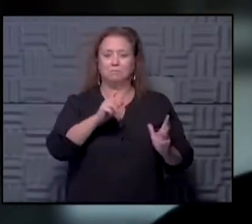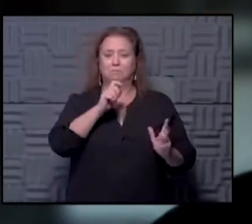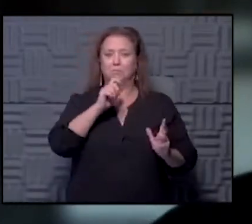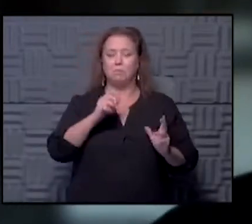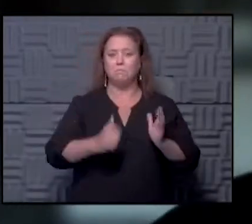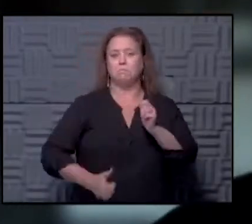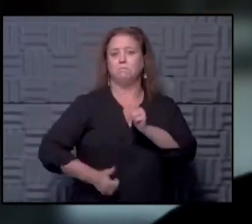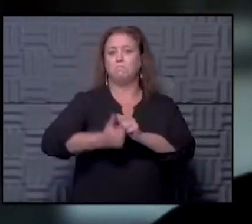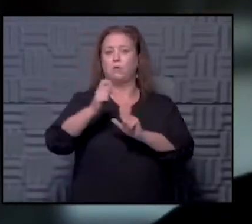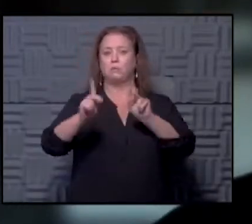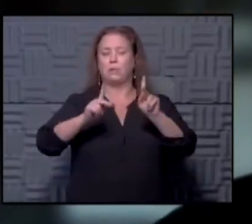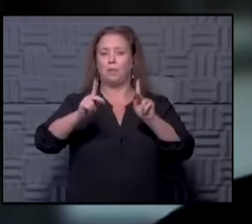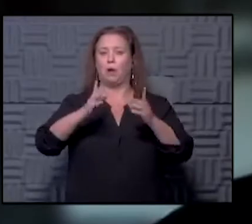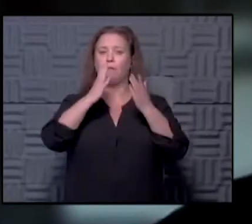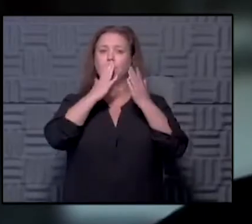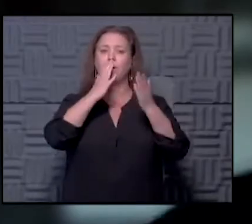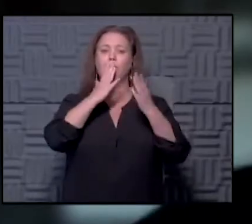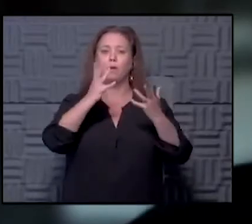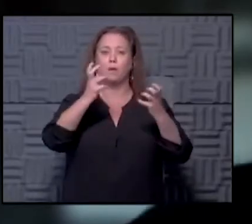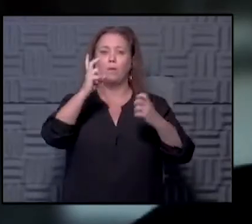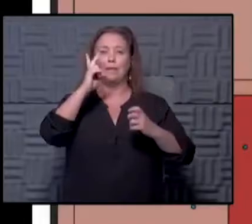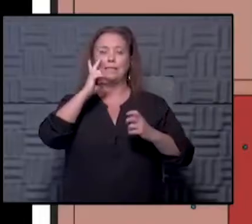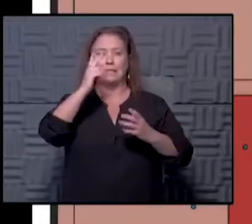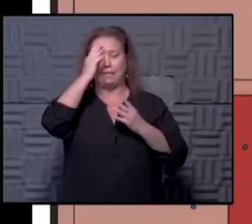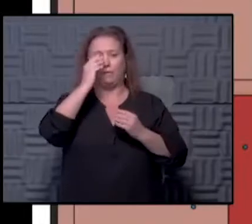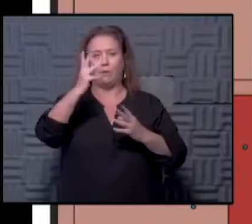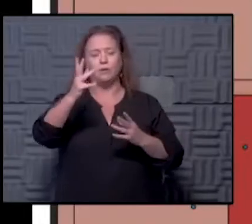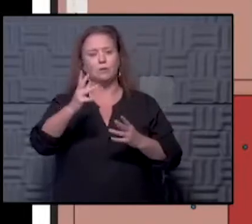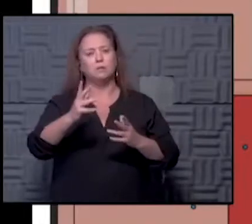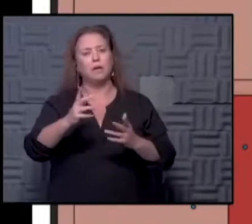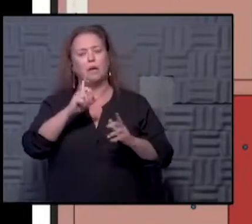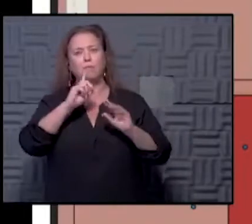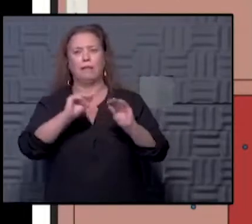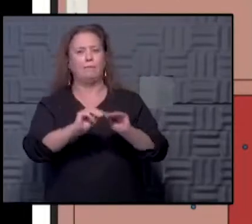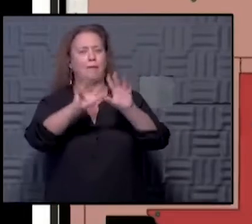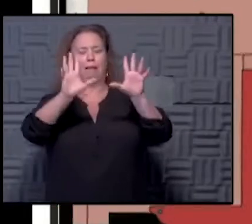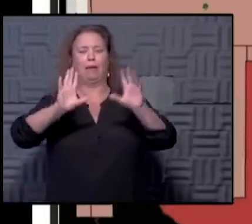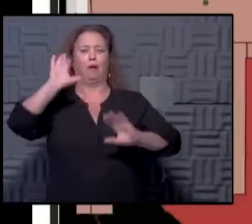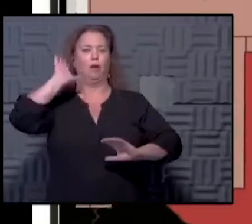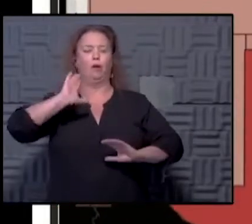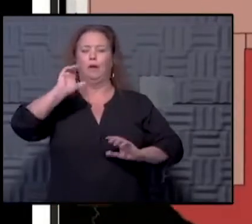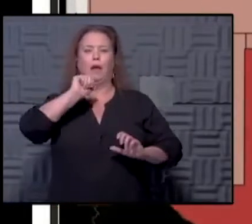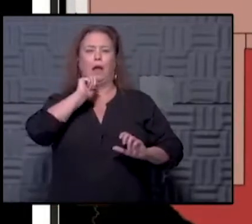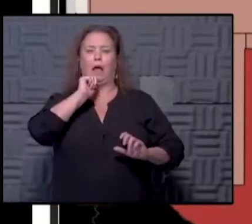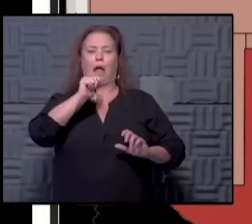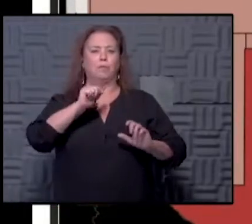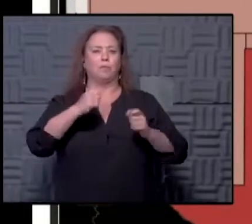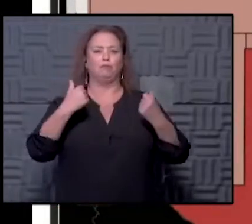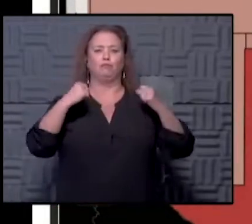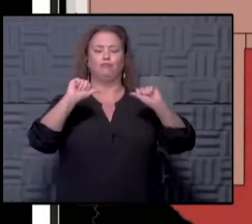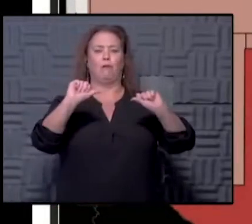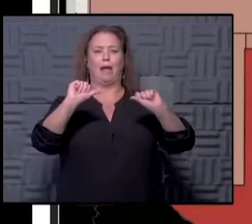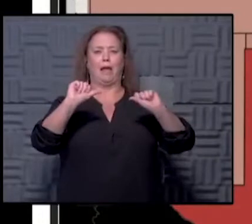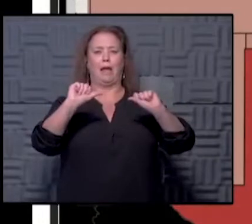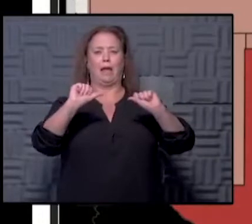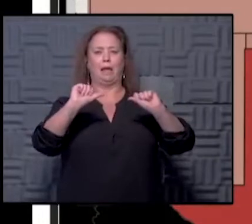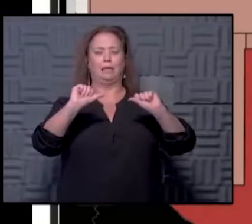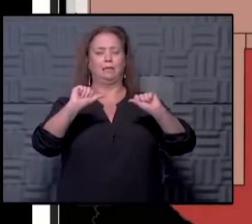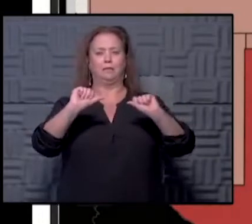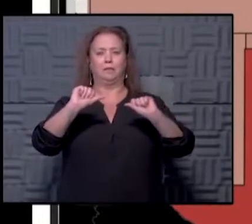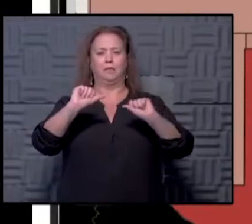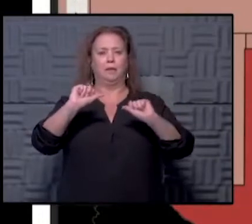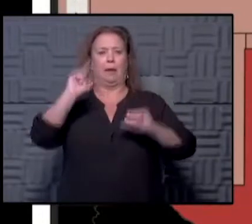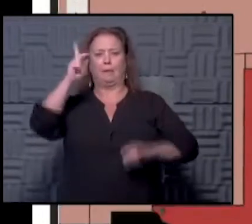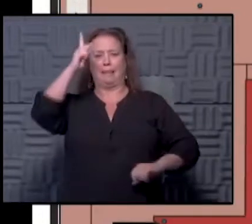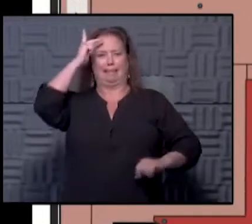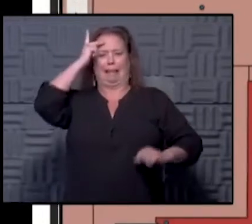people are just pretty thankful to see this information. And I made it pretty clear from the very beginning that I wasn't trying to take a partisan side on this. It